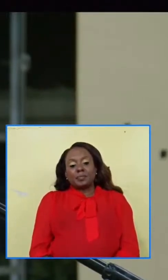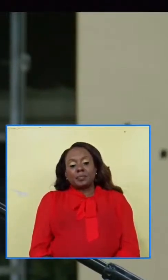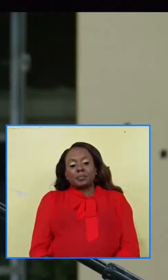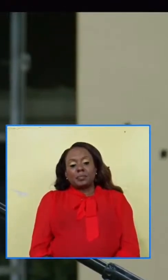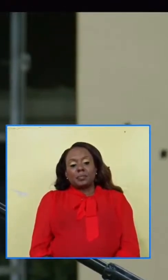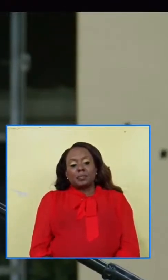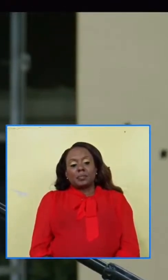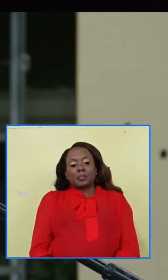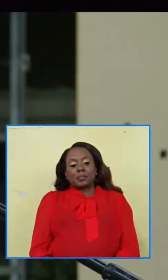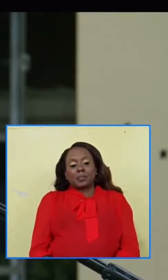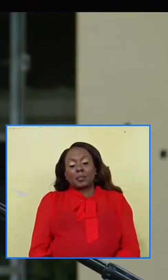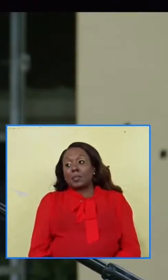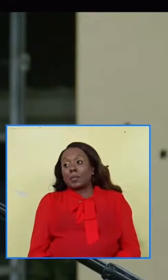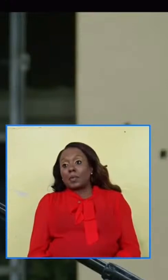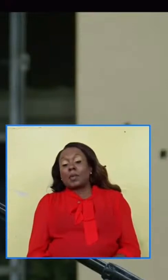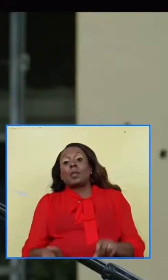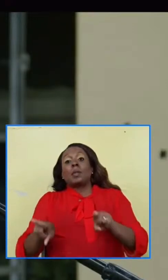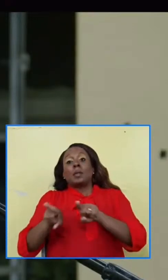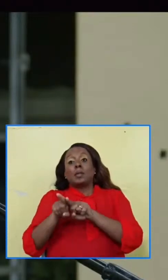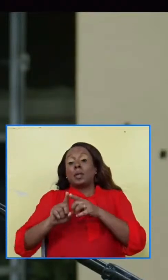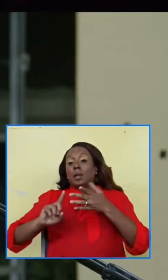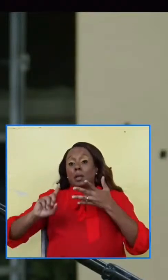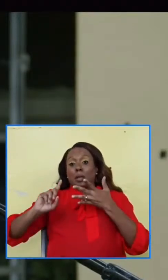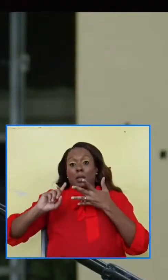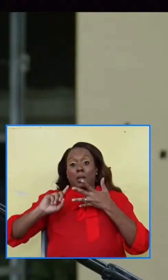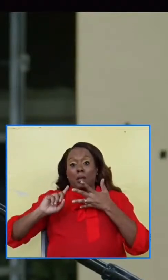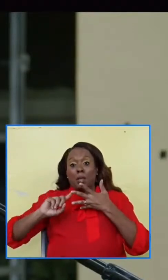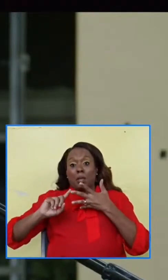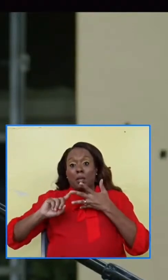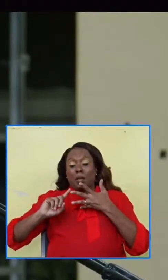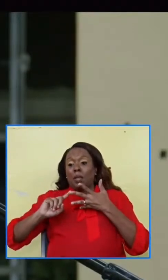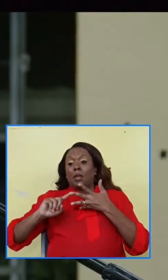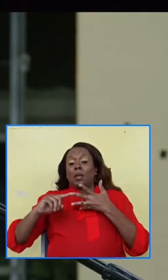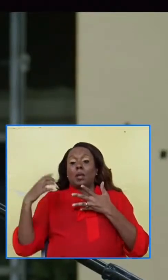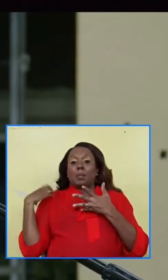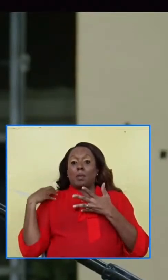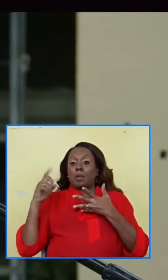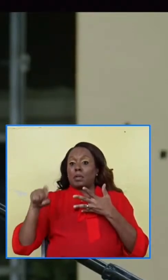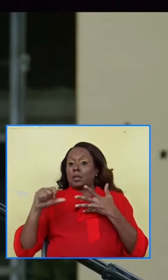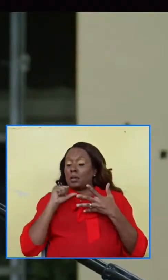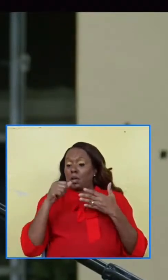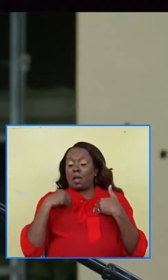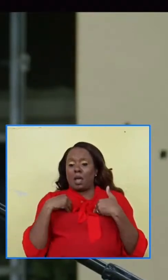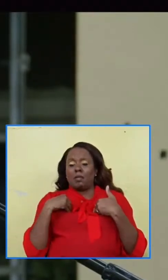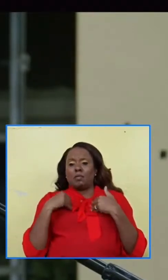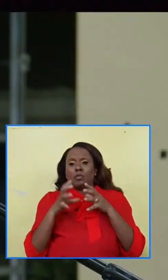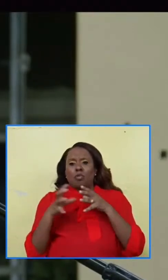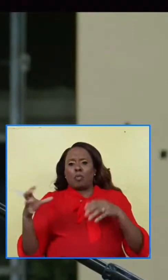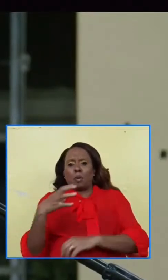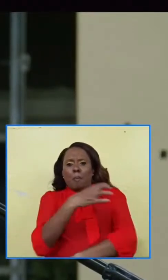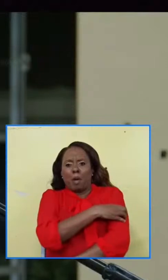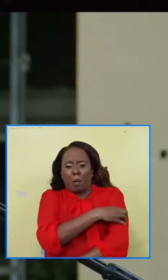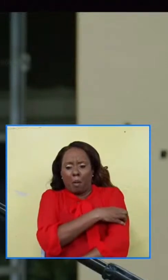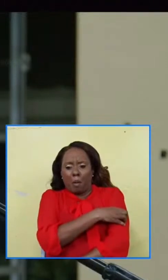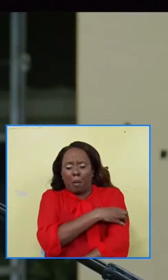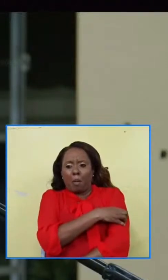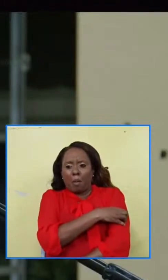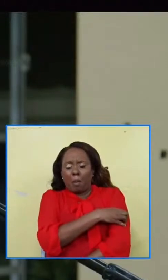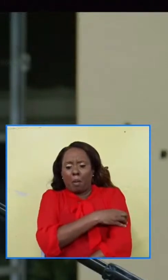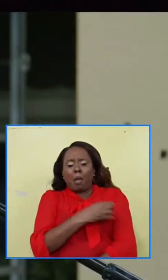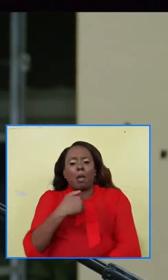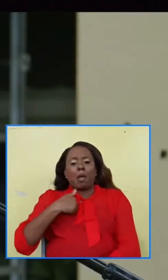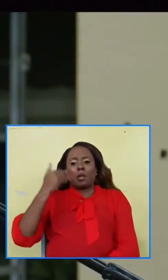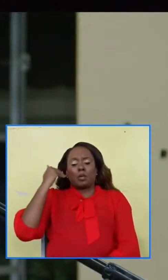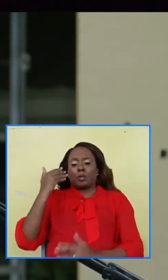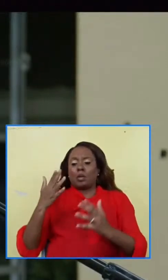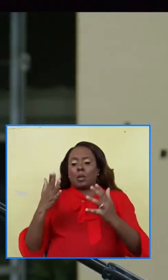much power should not be in the employer's hands in paying the employee's contribution. I know it is for the security